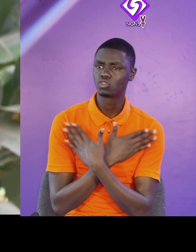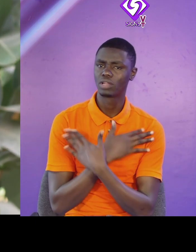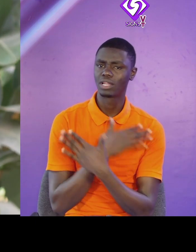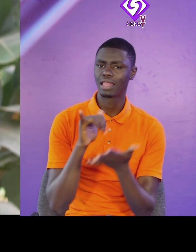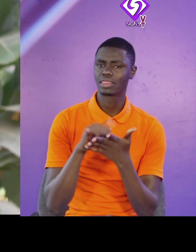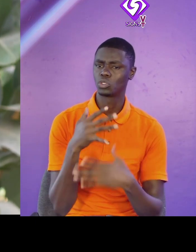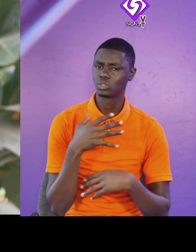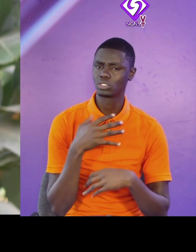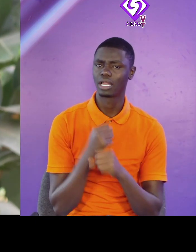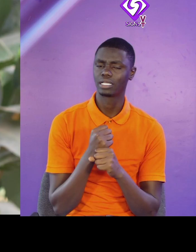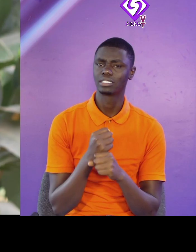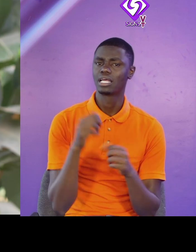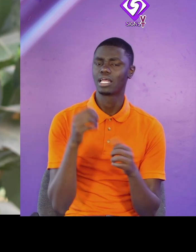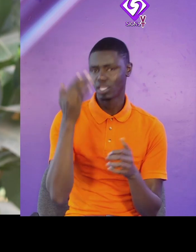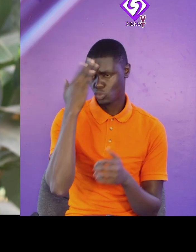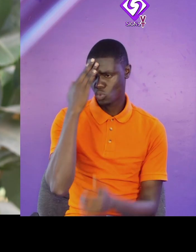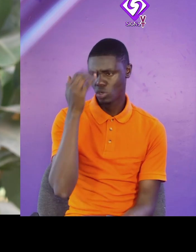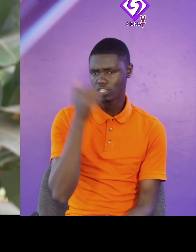can hold information confidently.